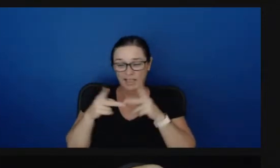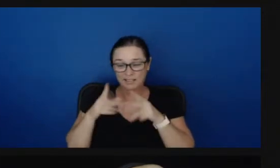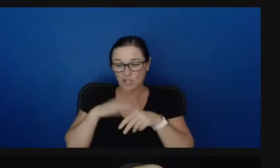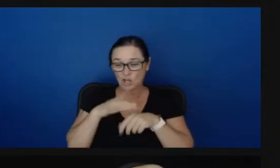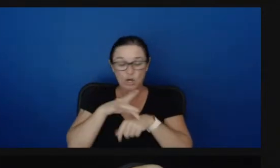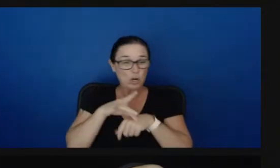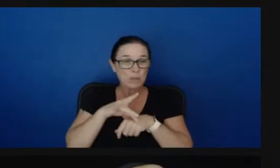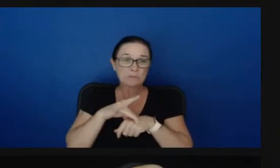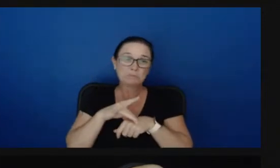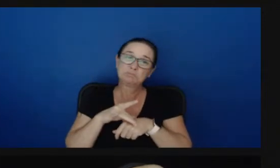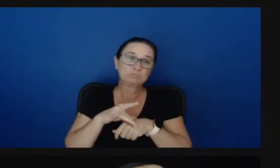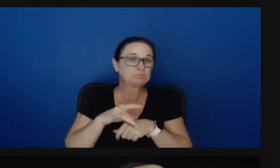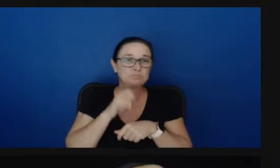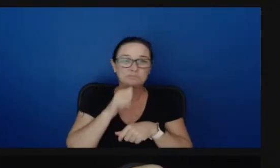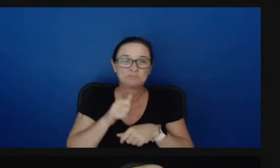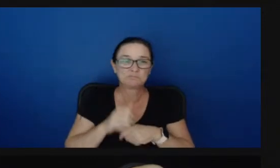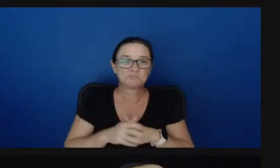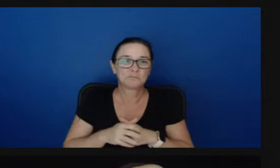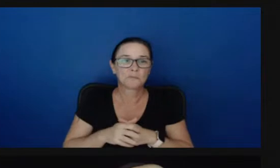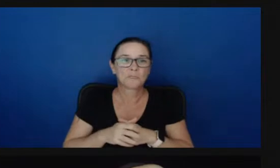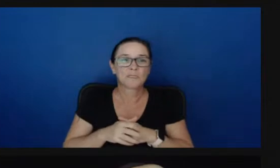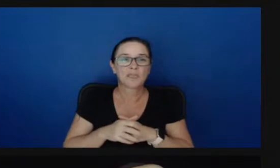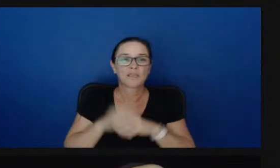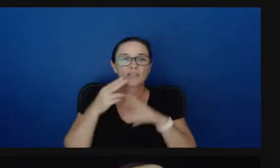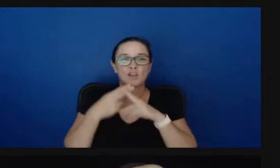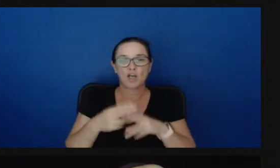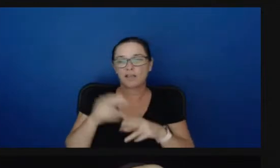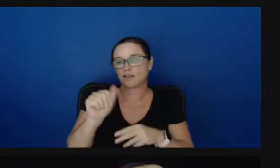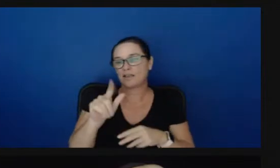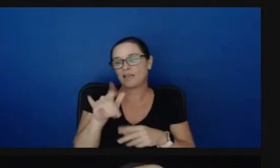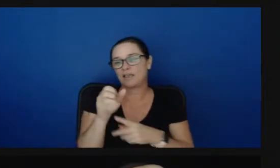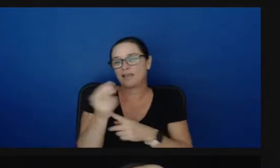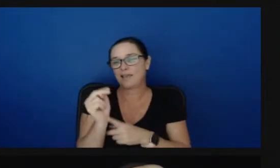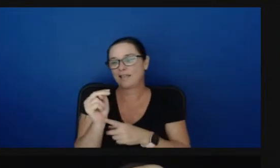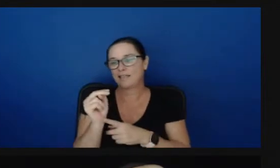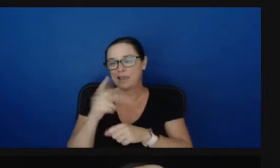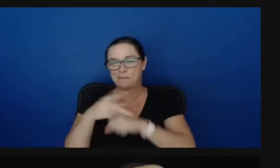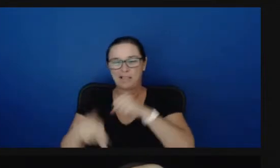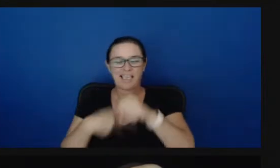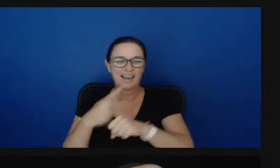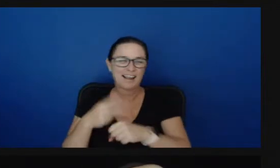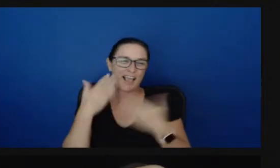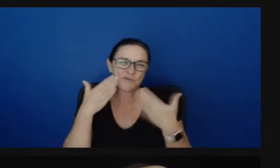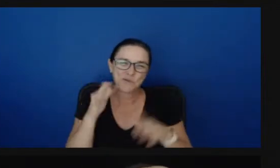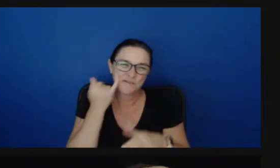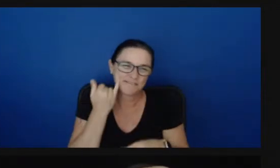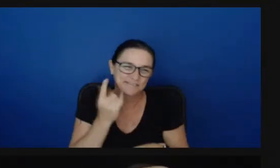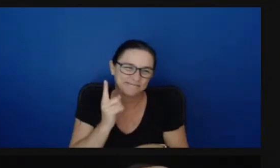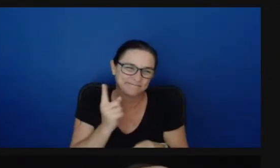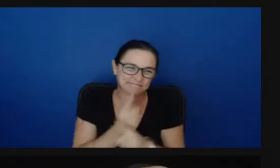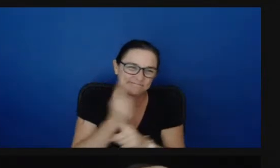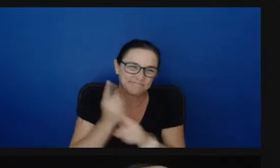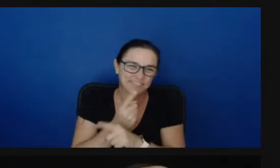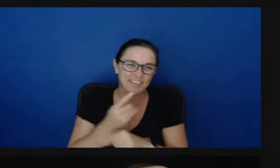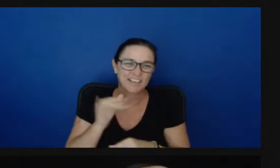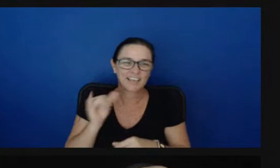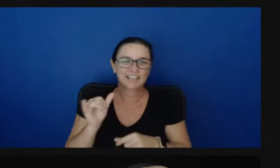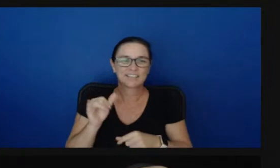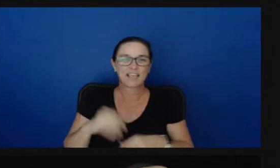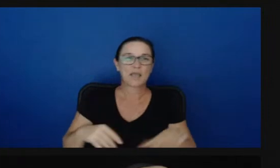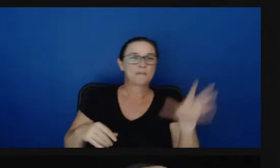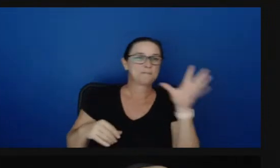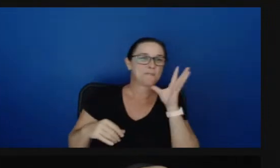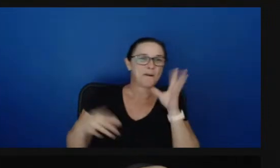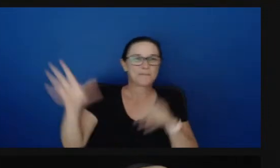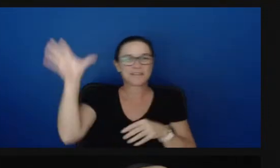here. They're calling it alien planet in some places. I don't know if you can call it an alien planet. It's like there's like a mom planet and a dad planet,